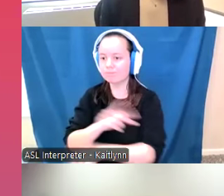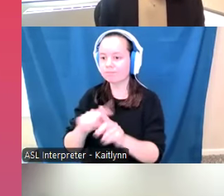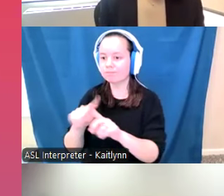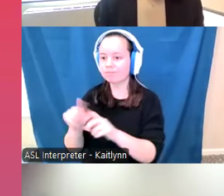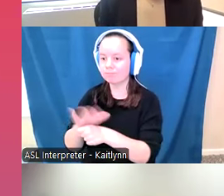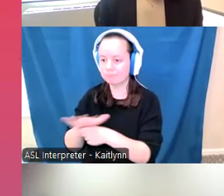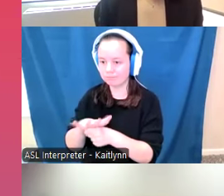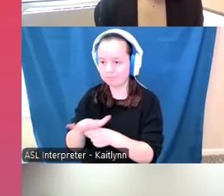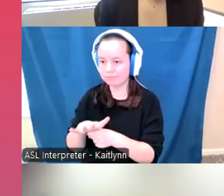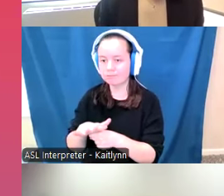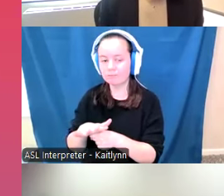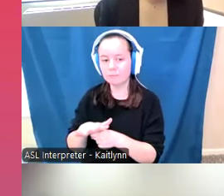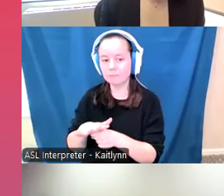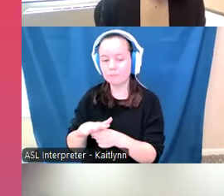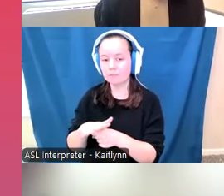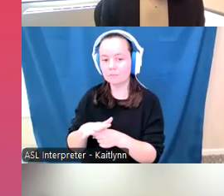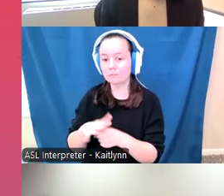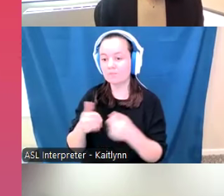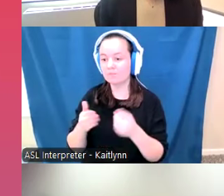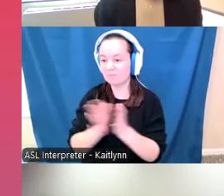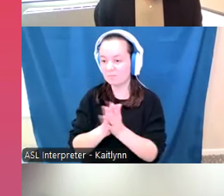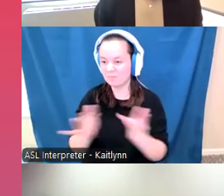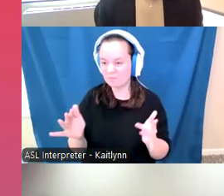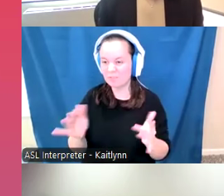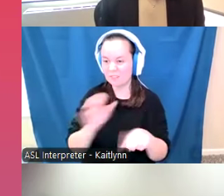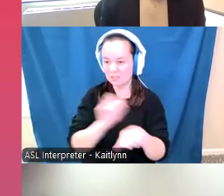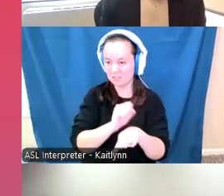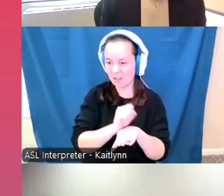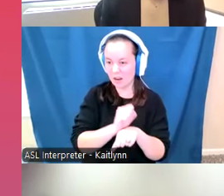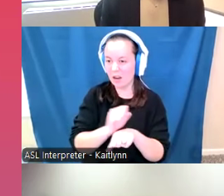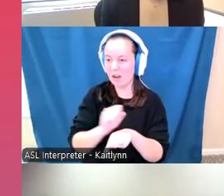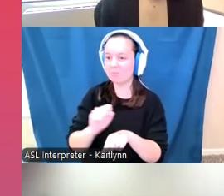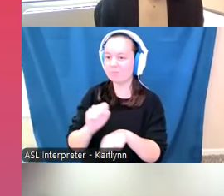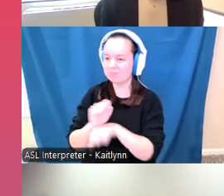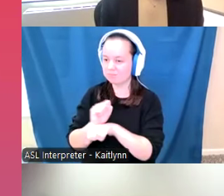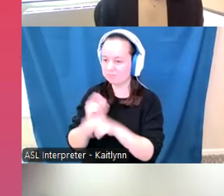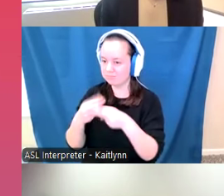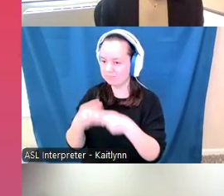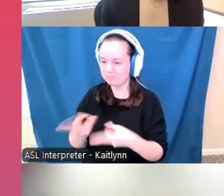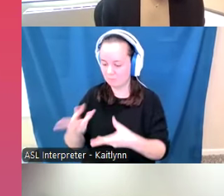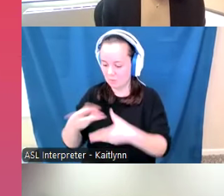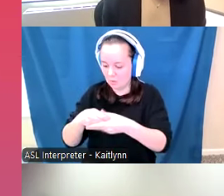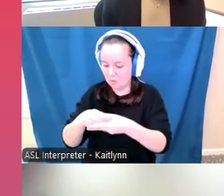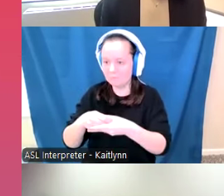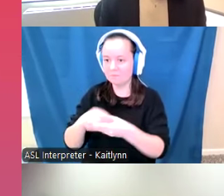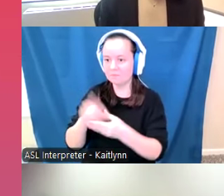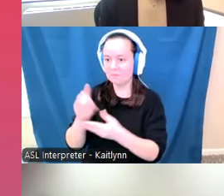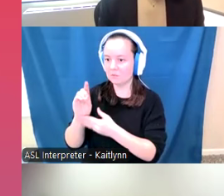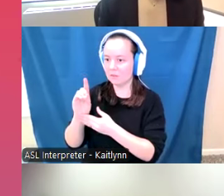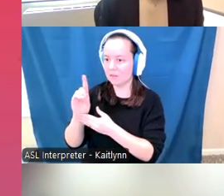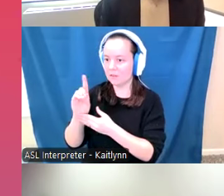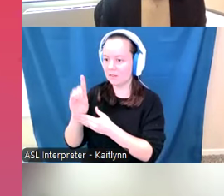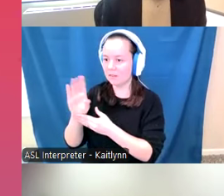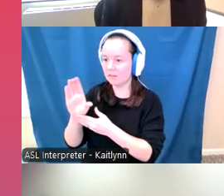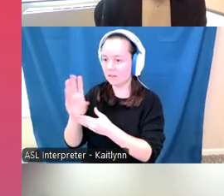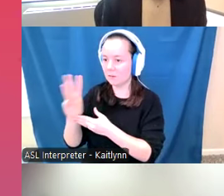And given the range of occupations or job titles that fall under this umbrella of direct care professional, the